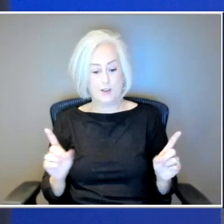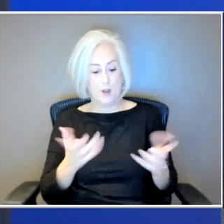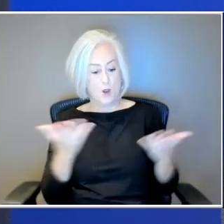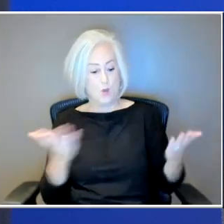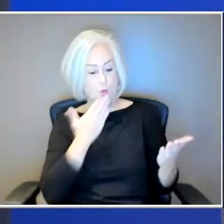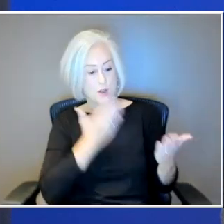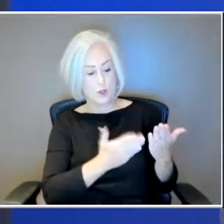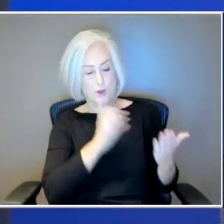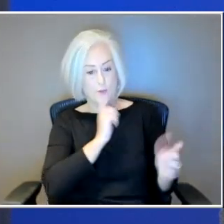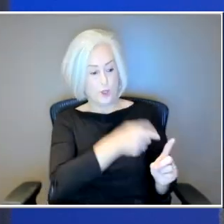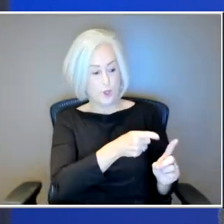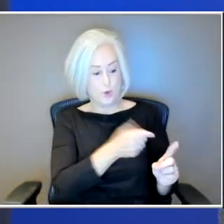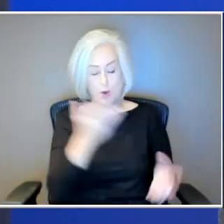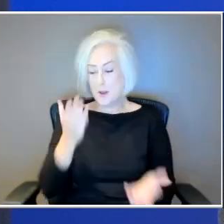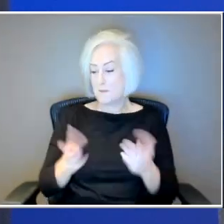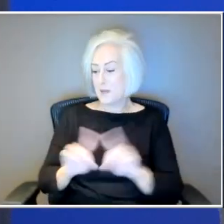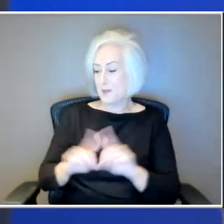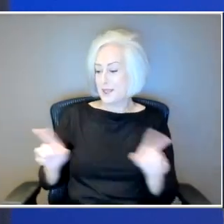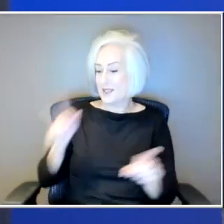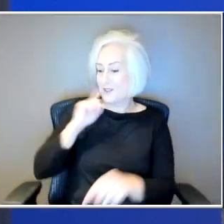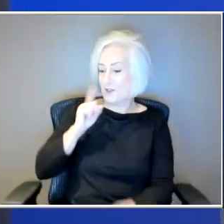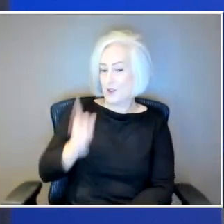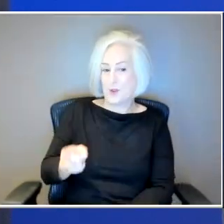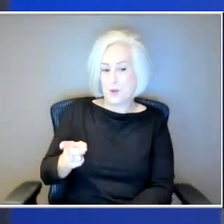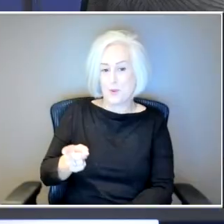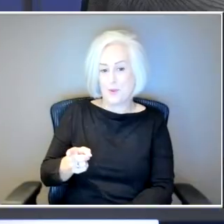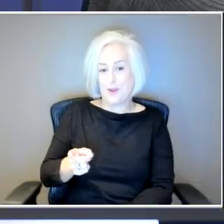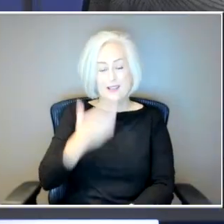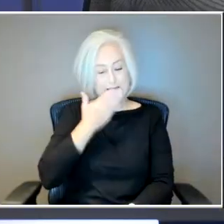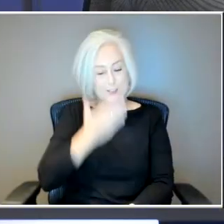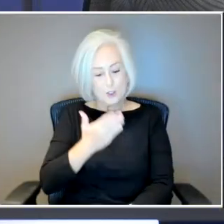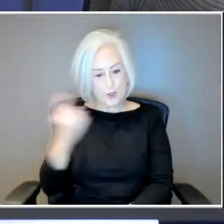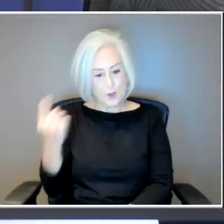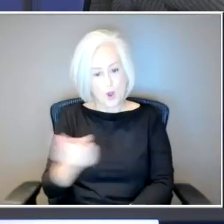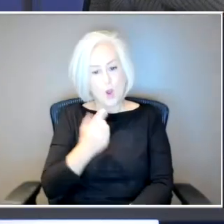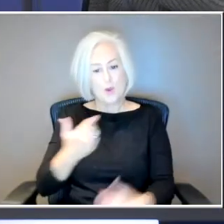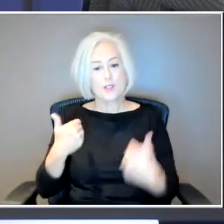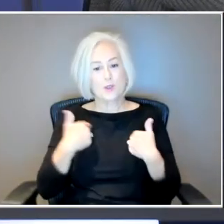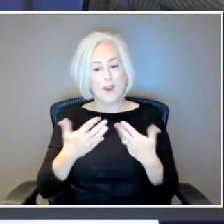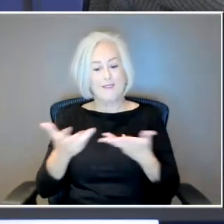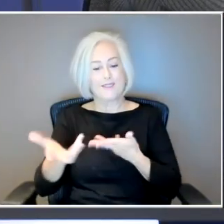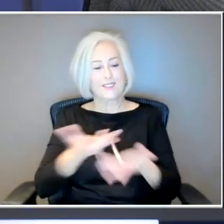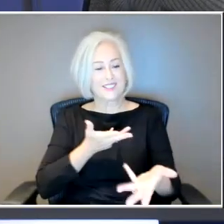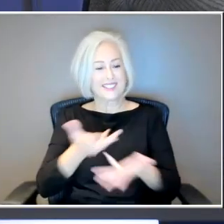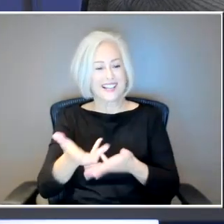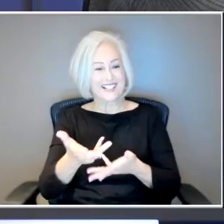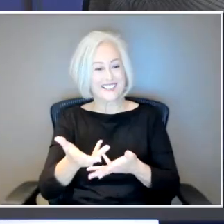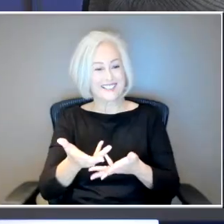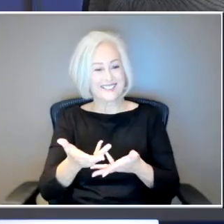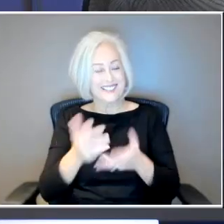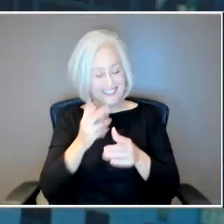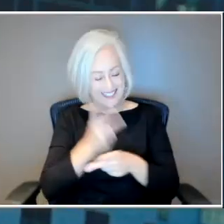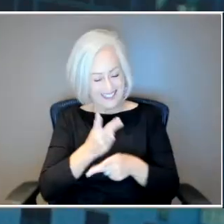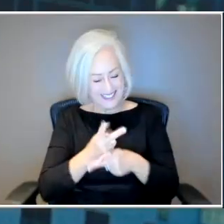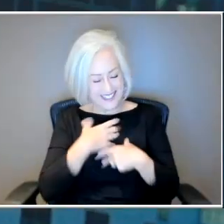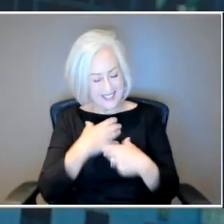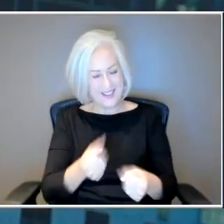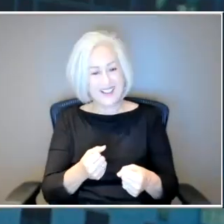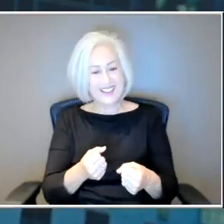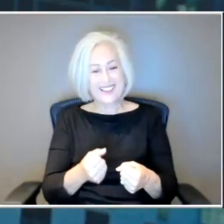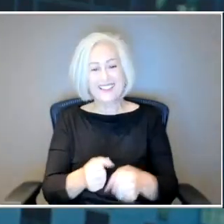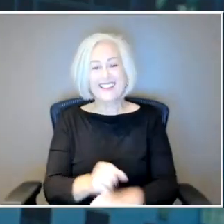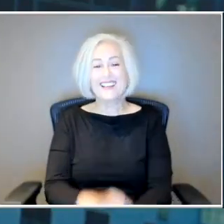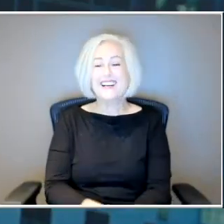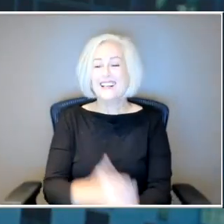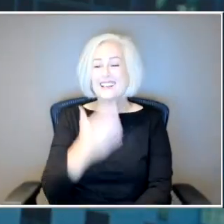or vice versa, and it's always okay just to have the discussion. Thank you for sharing your story. Be well. Be well. Thank you to both of our guests. Thanks to our